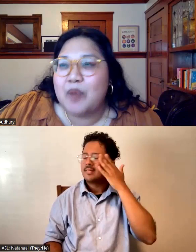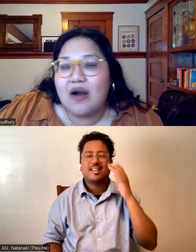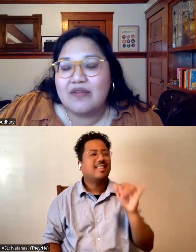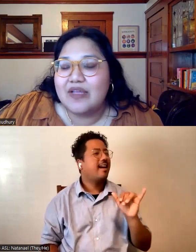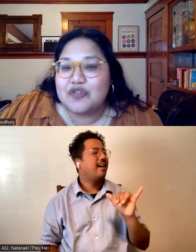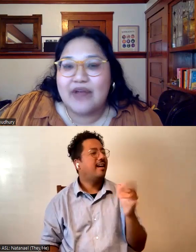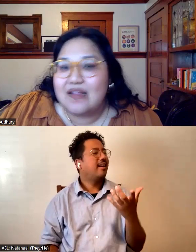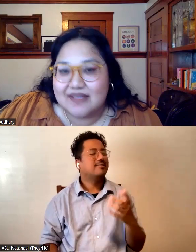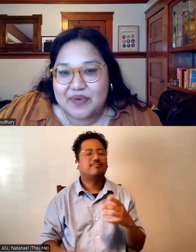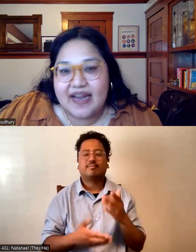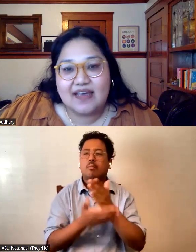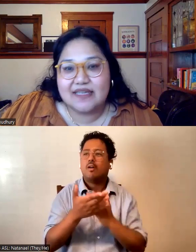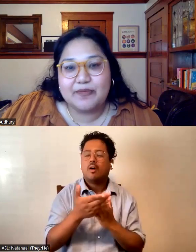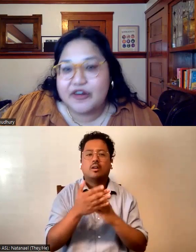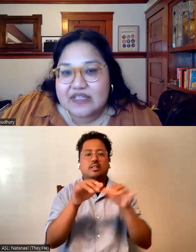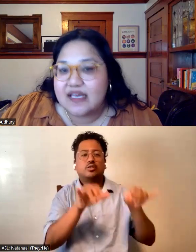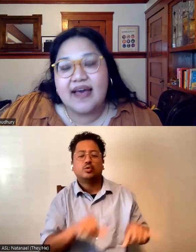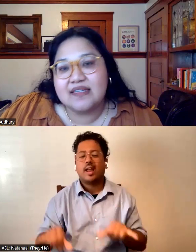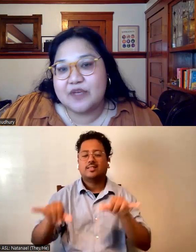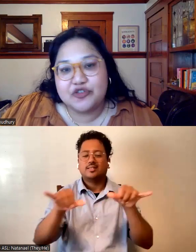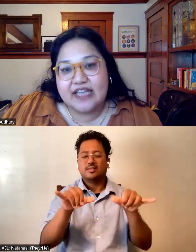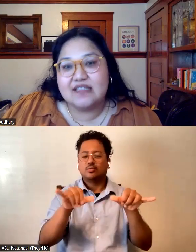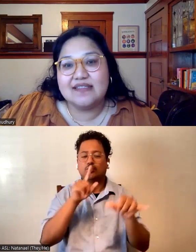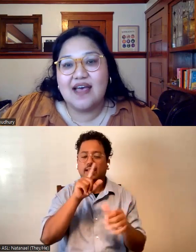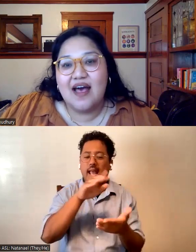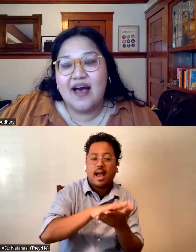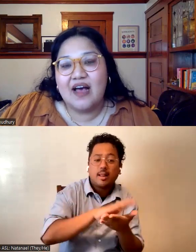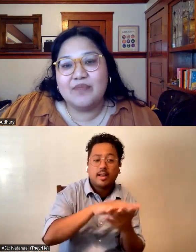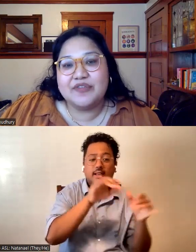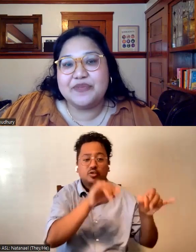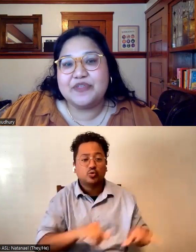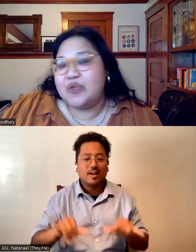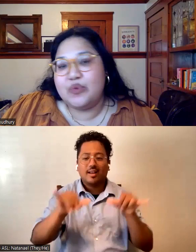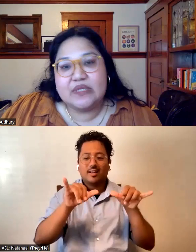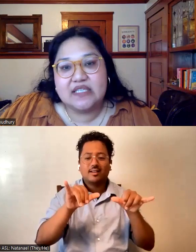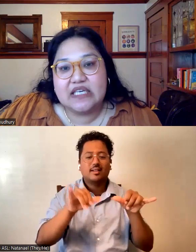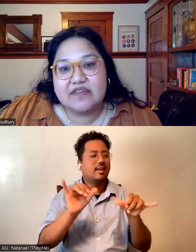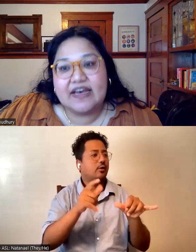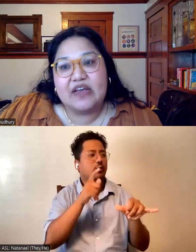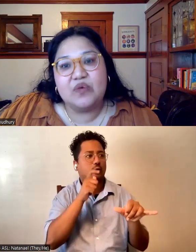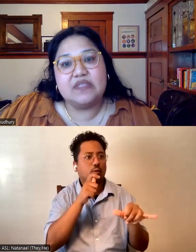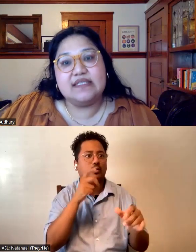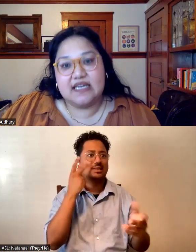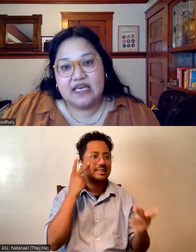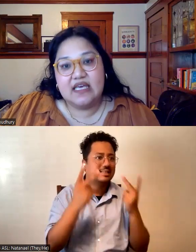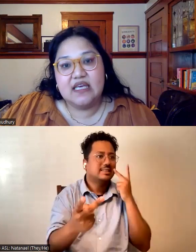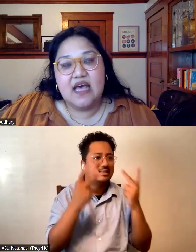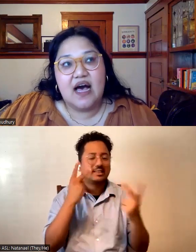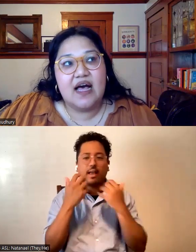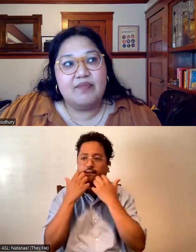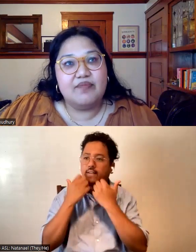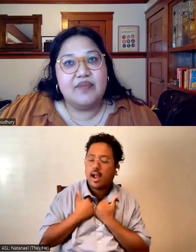it's part of like trends, right? Part of it's like academic trends in terms of like who we see value in